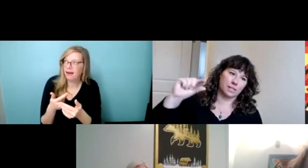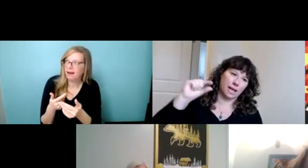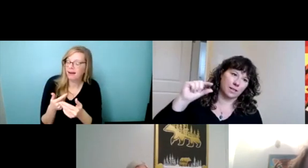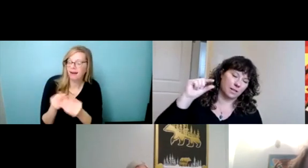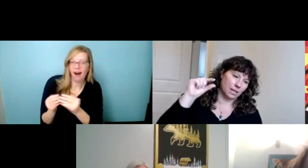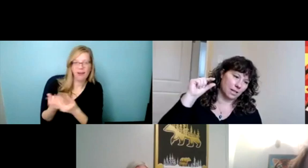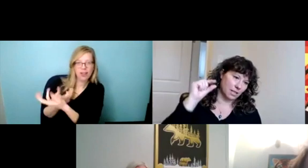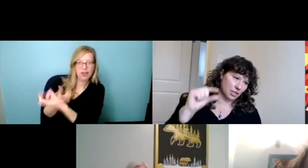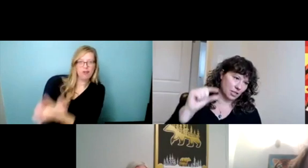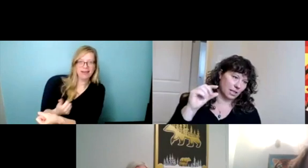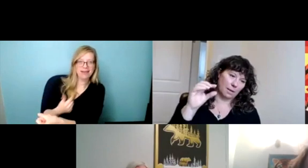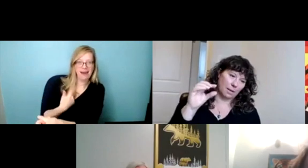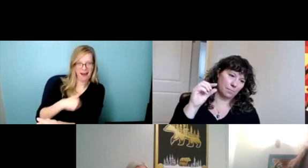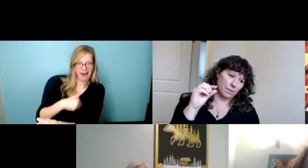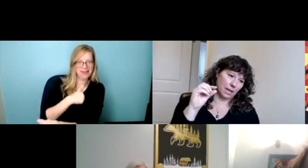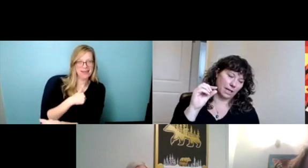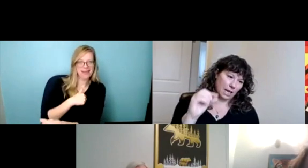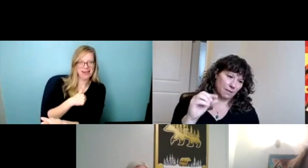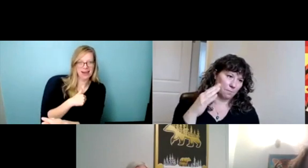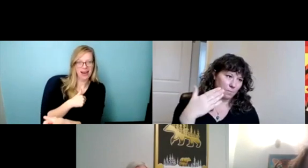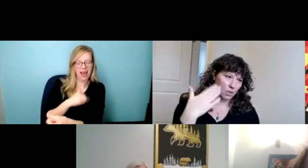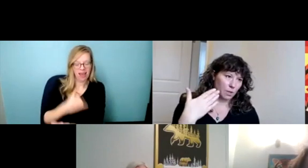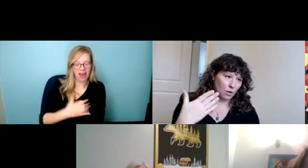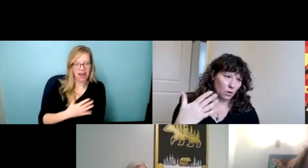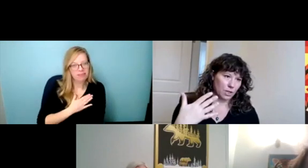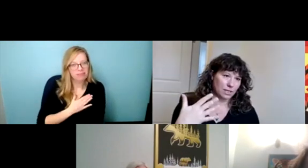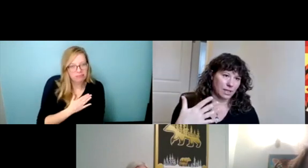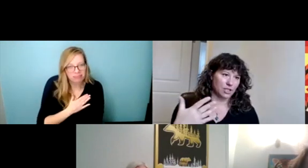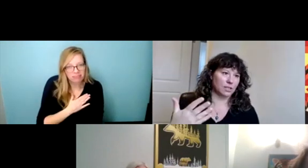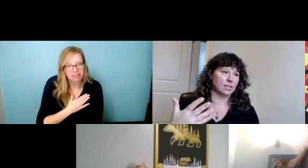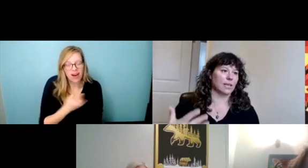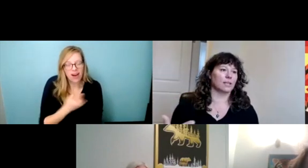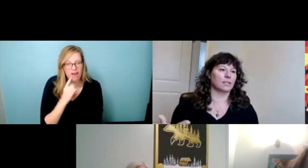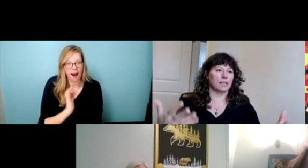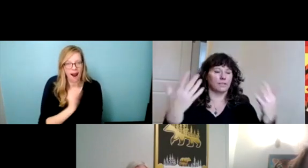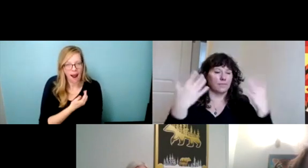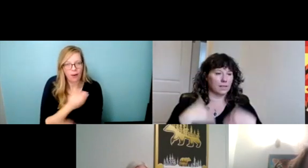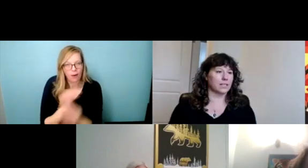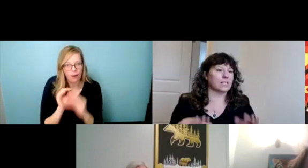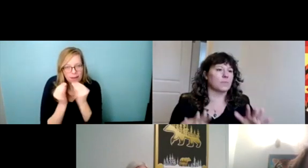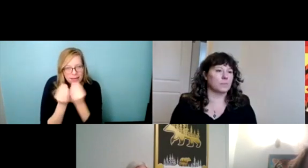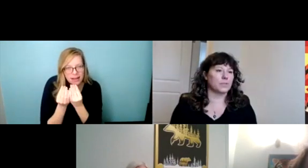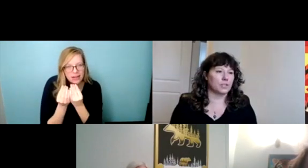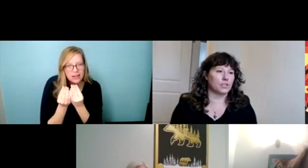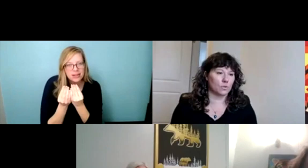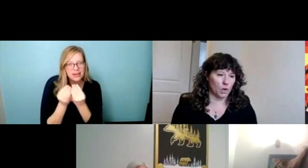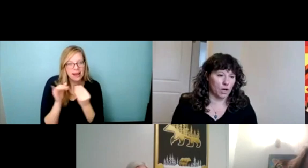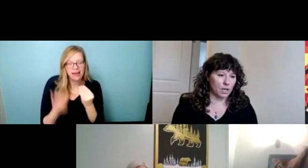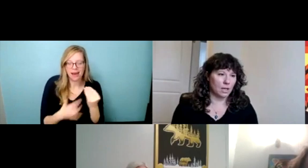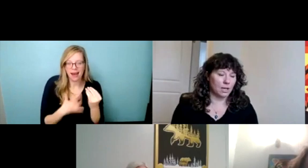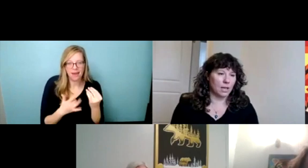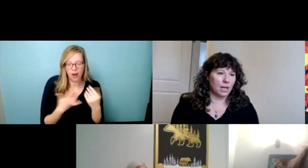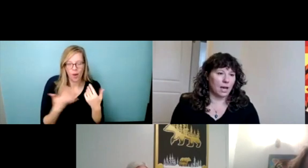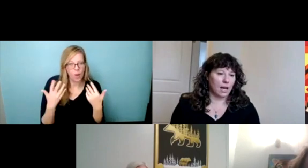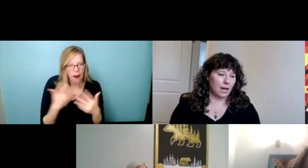trust that gained between our organizations and their faith in us to be able to do the